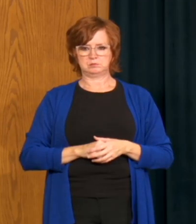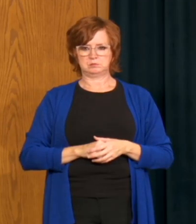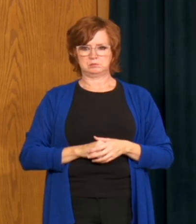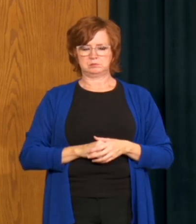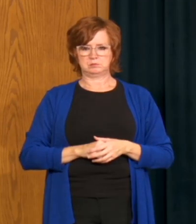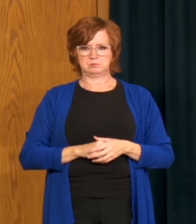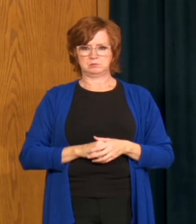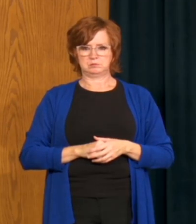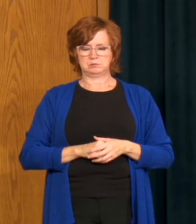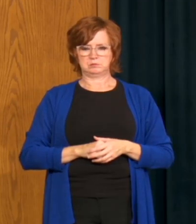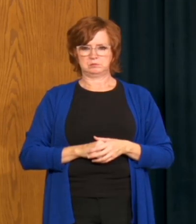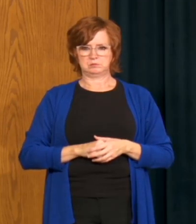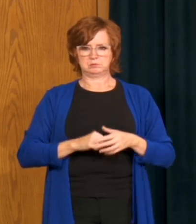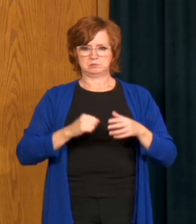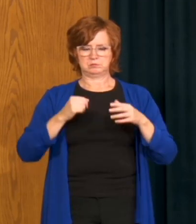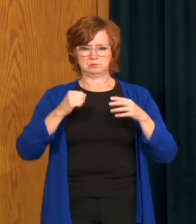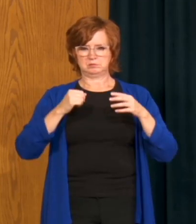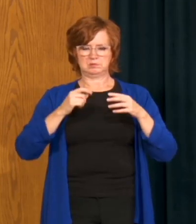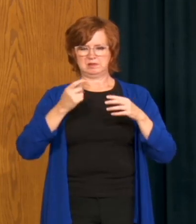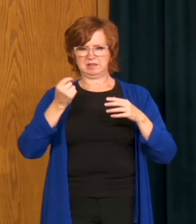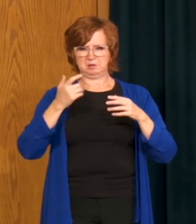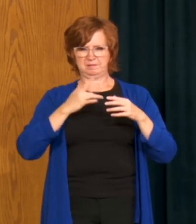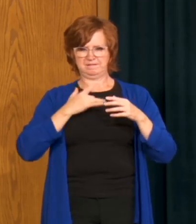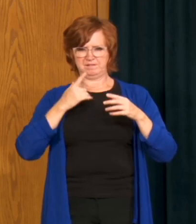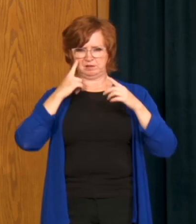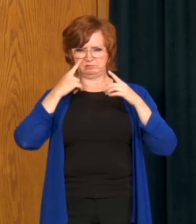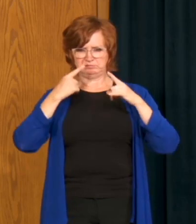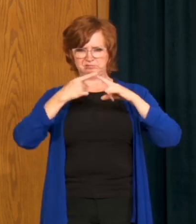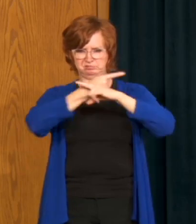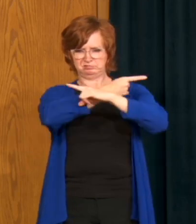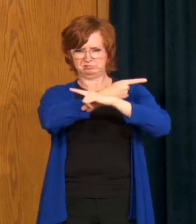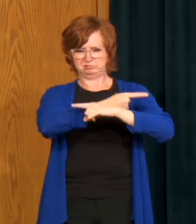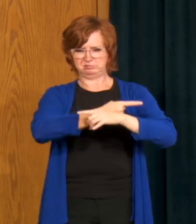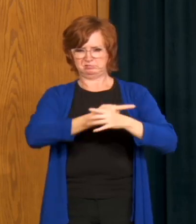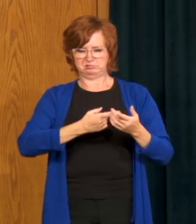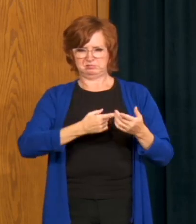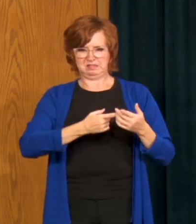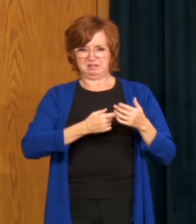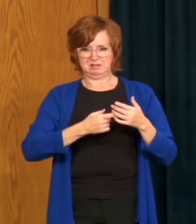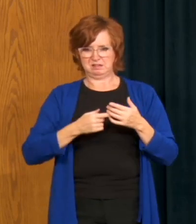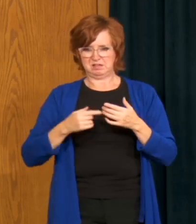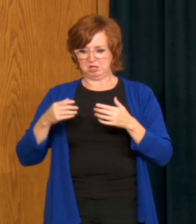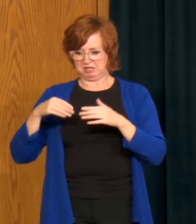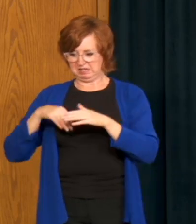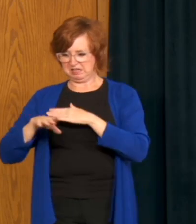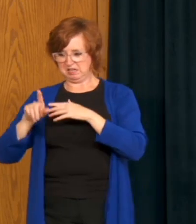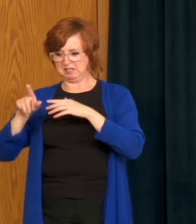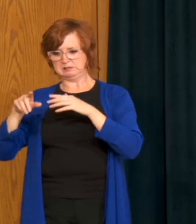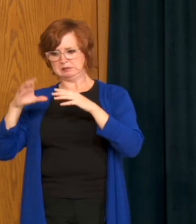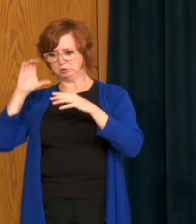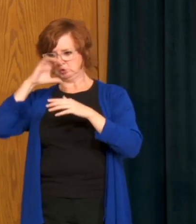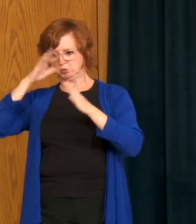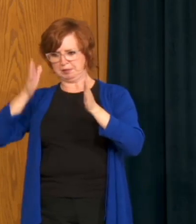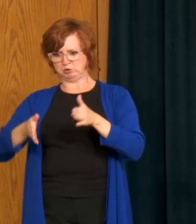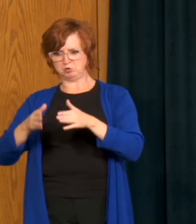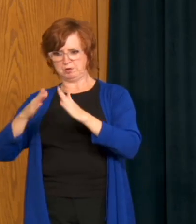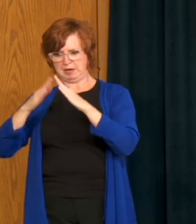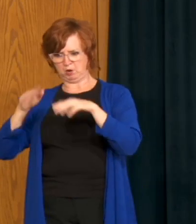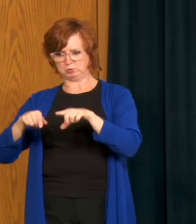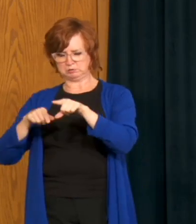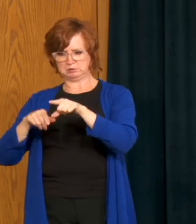going to essentially strangers' homes? Yeah, thanks. I think that's really important point.